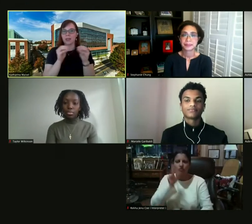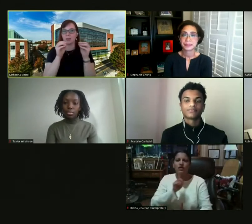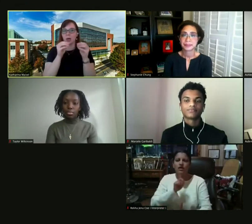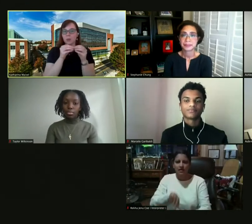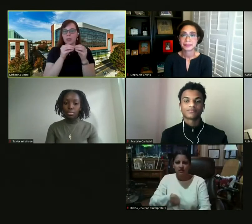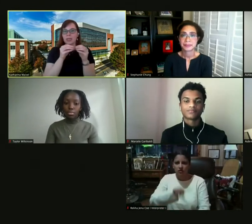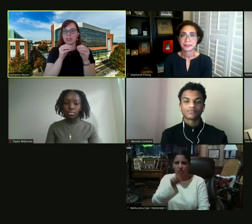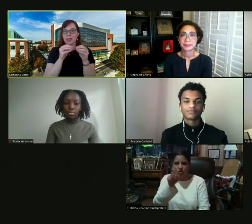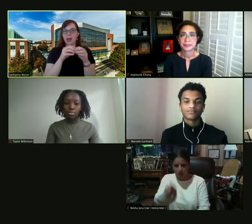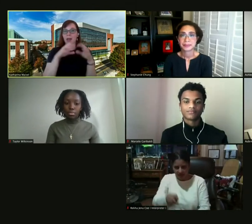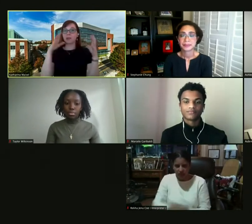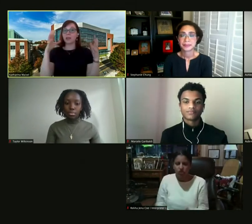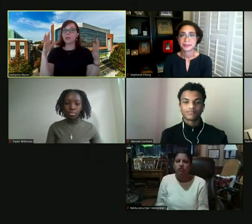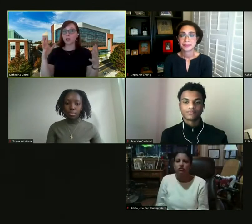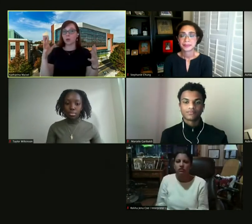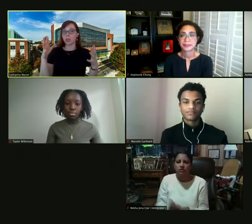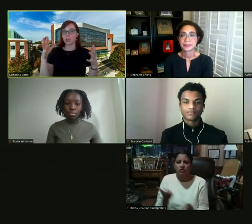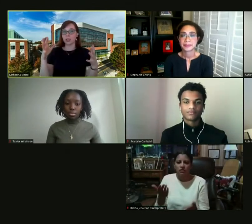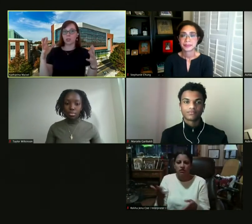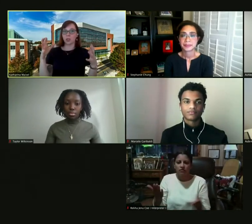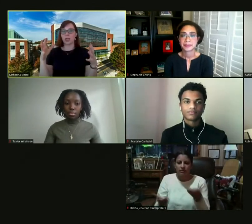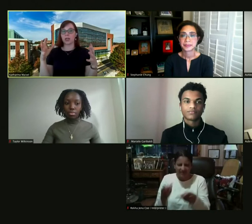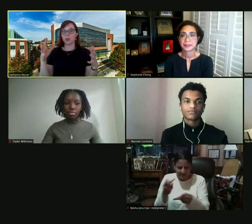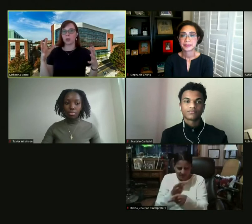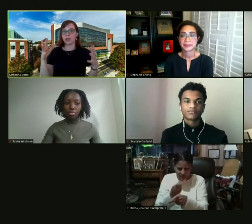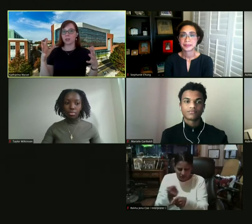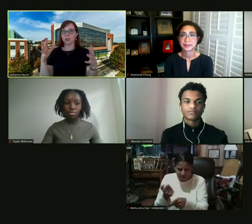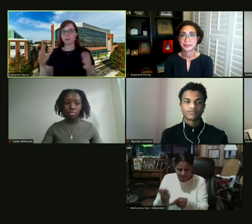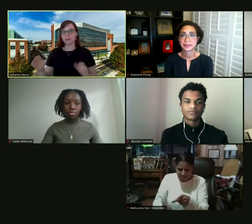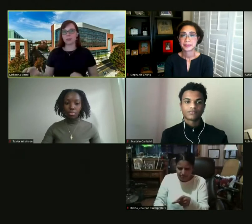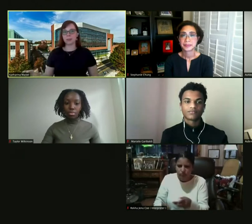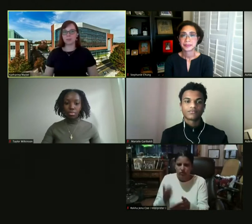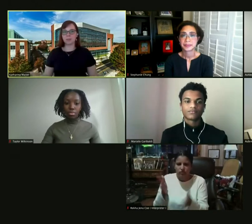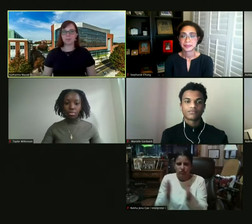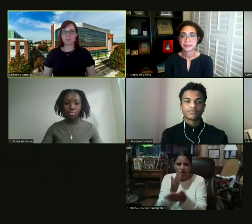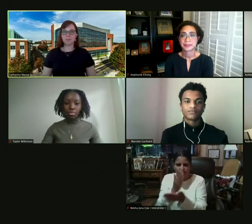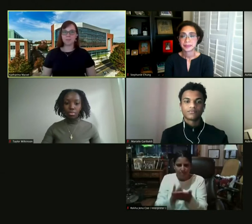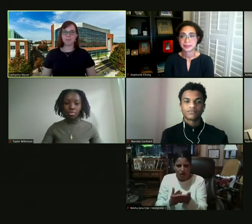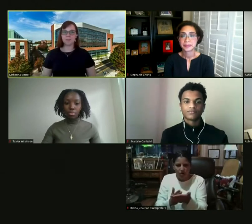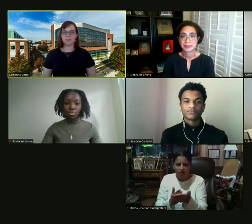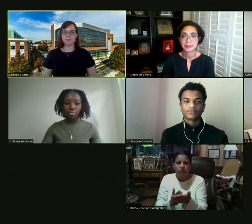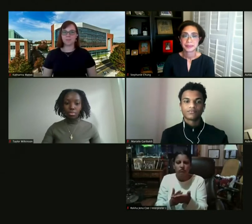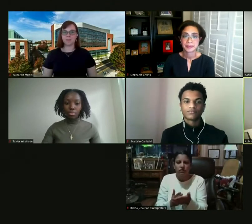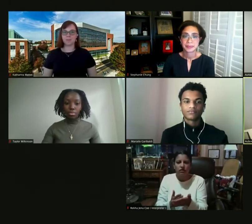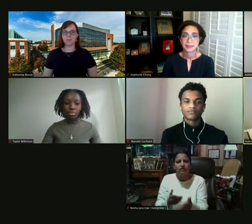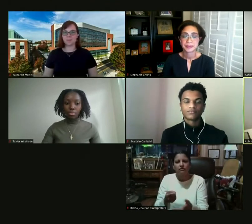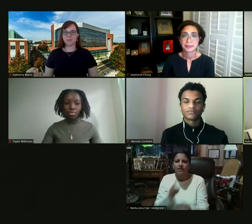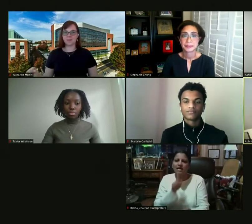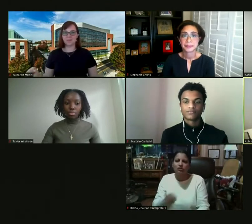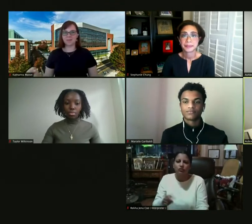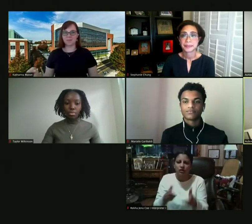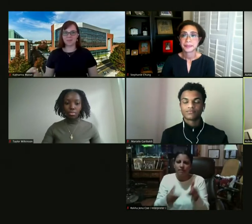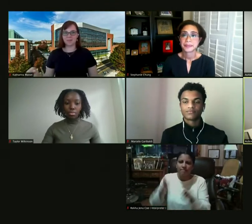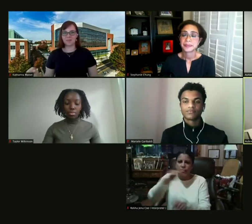biting away a small piece at a larger question that you're trying to answer. Yeah, Marcelo,